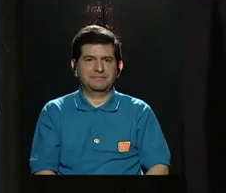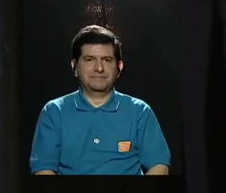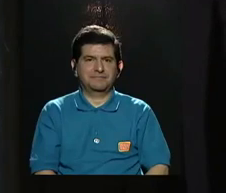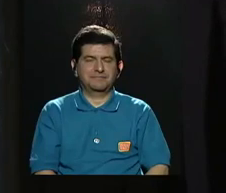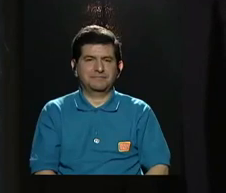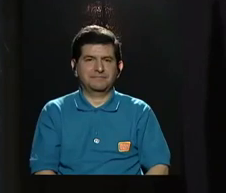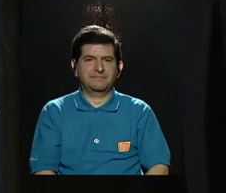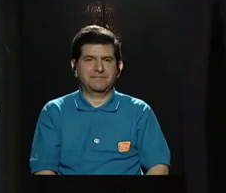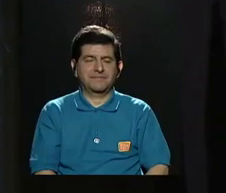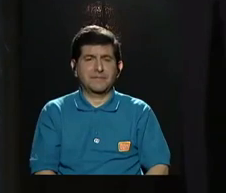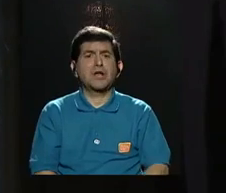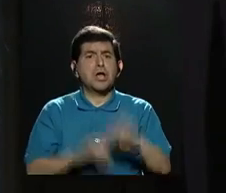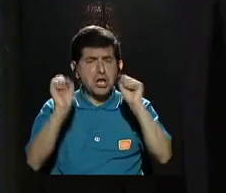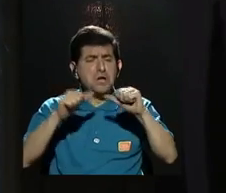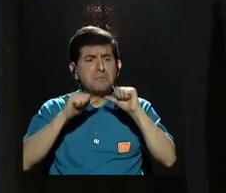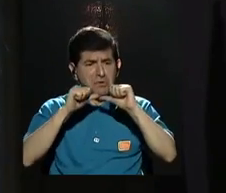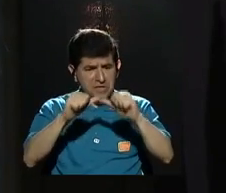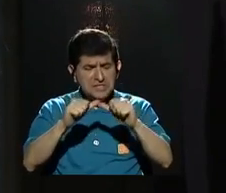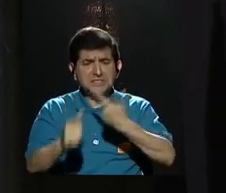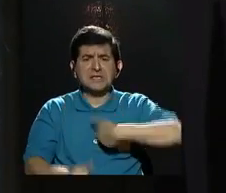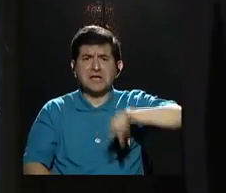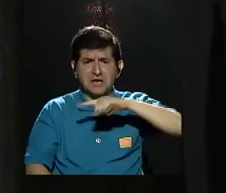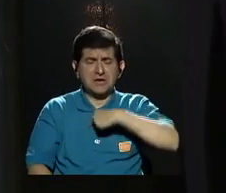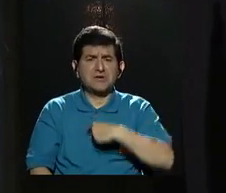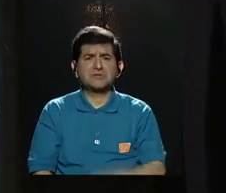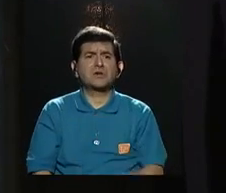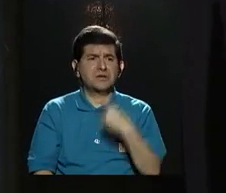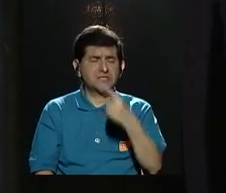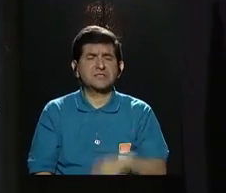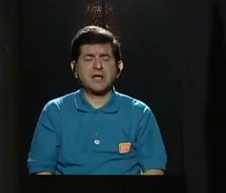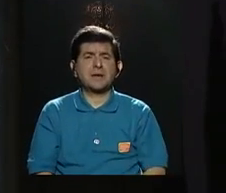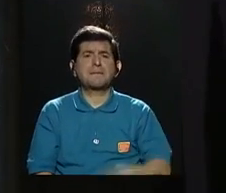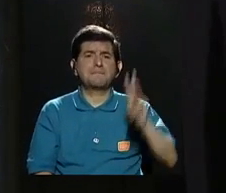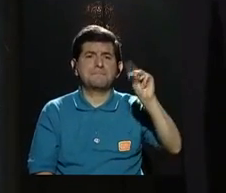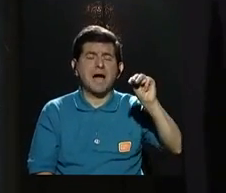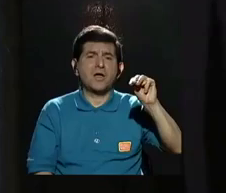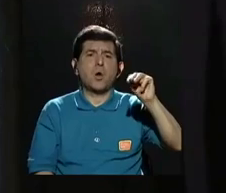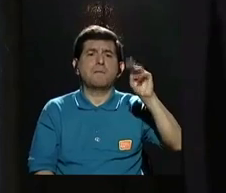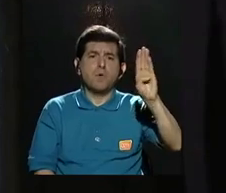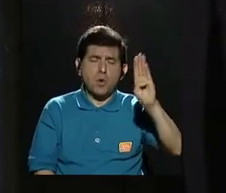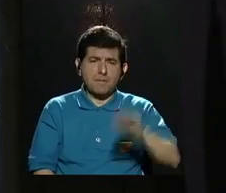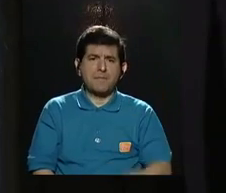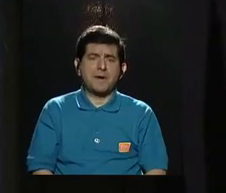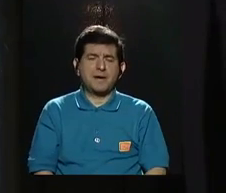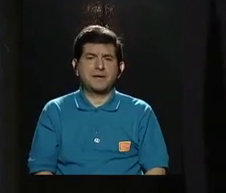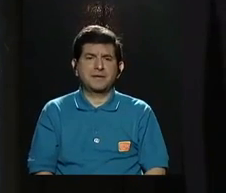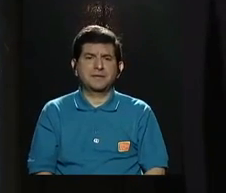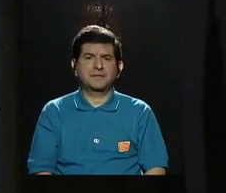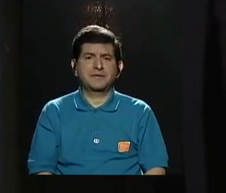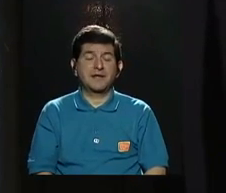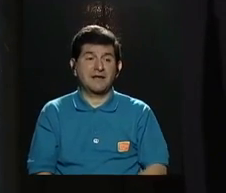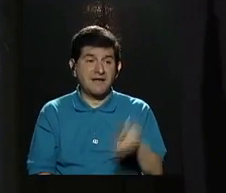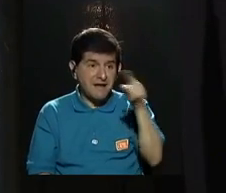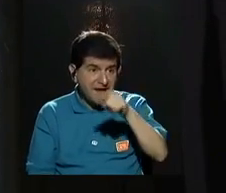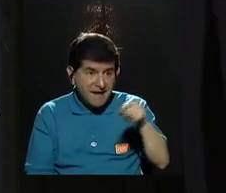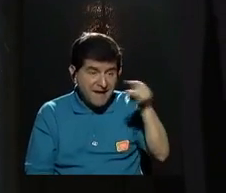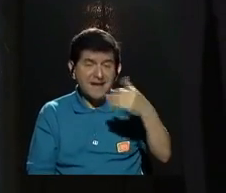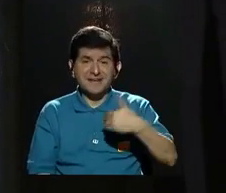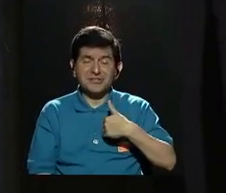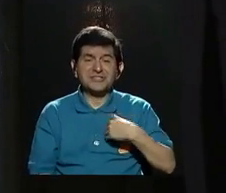and we could continue, Warren Buffett, Michael Bloomberg, and others, they own